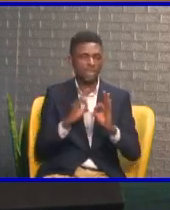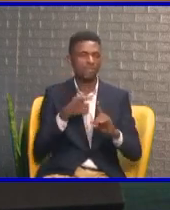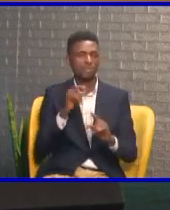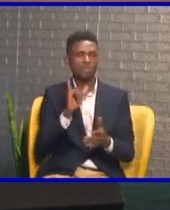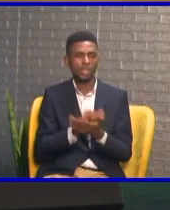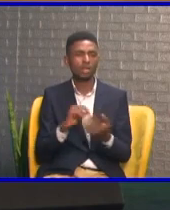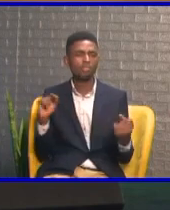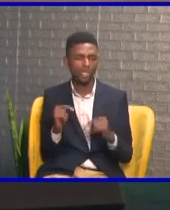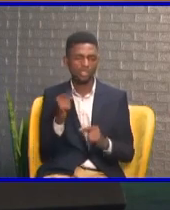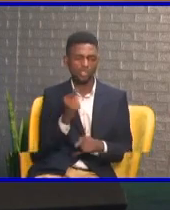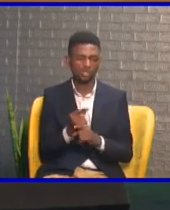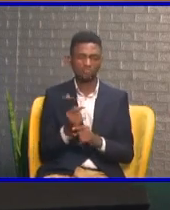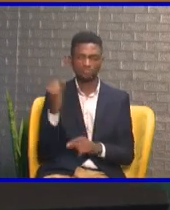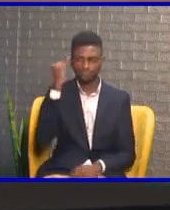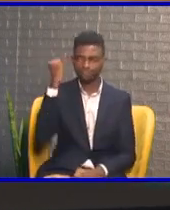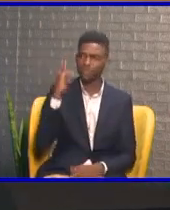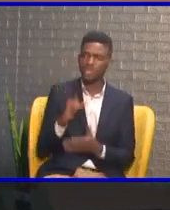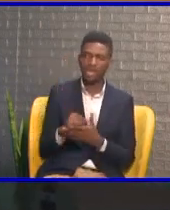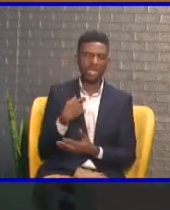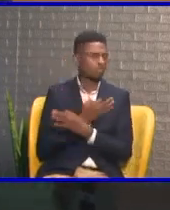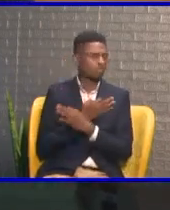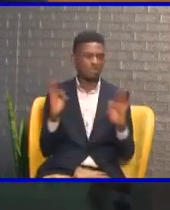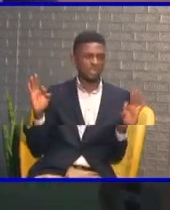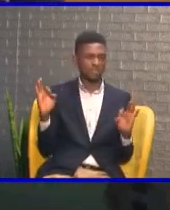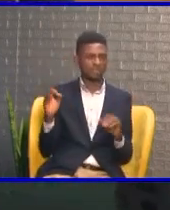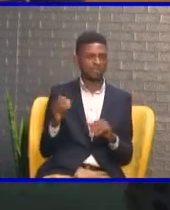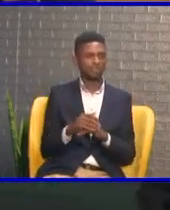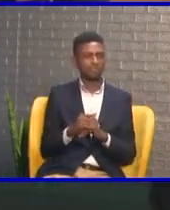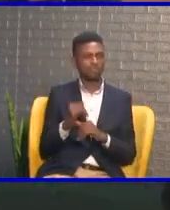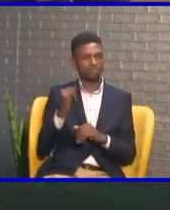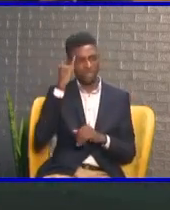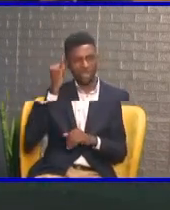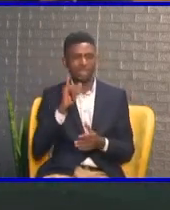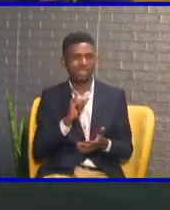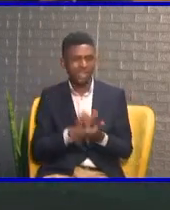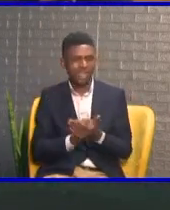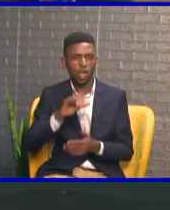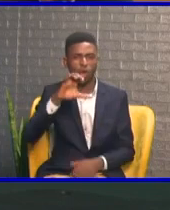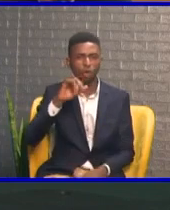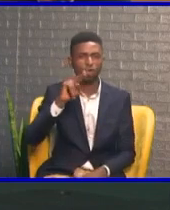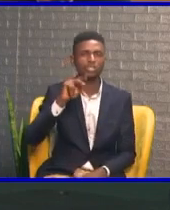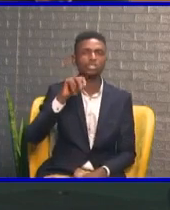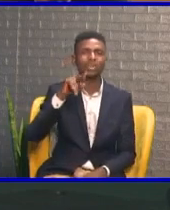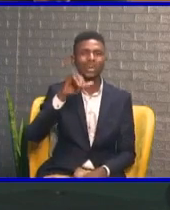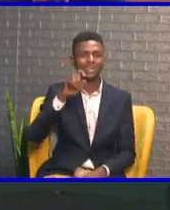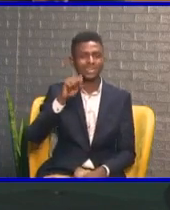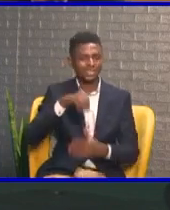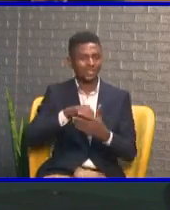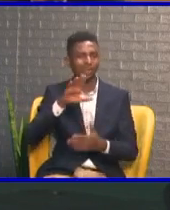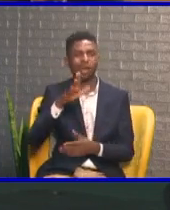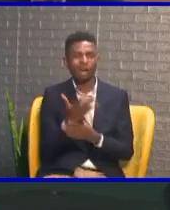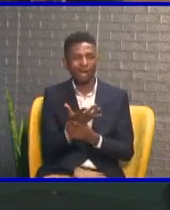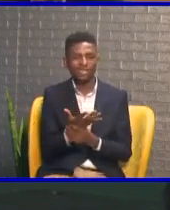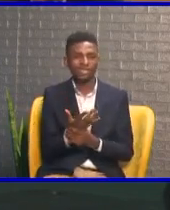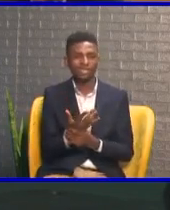it. Glory to Jesus. Imagine that contract in your hand. Say amen. Oh, come on,